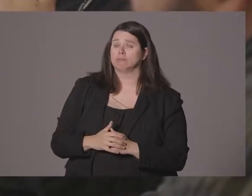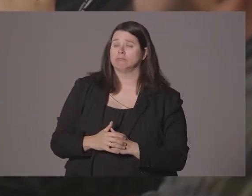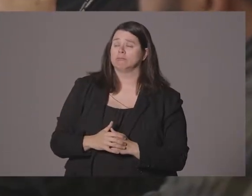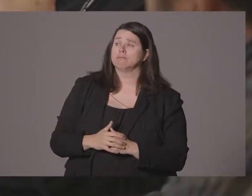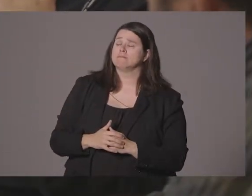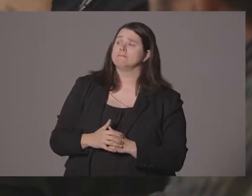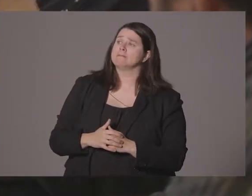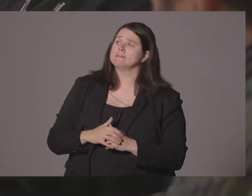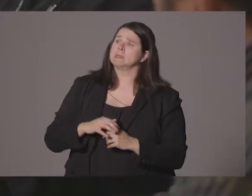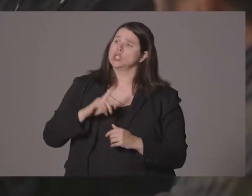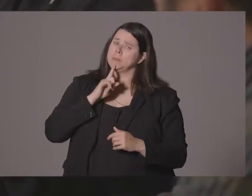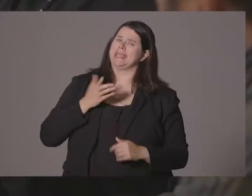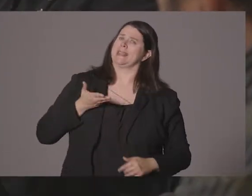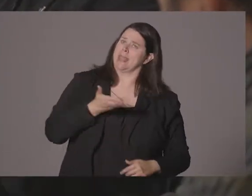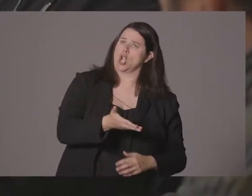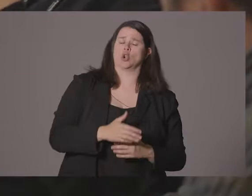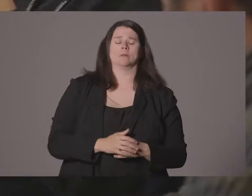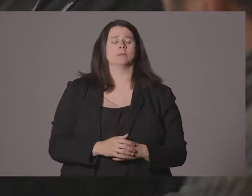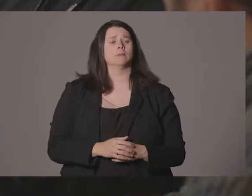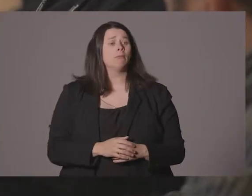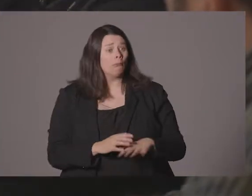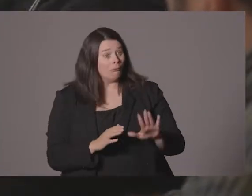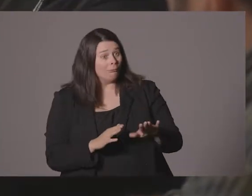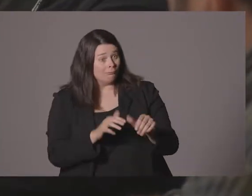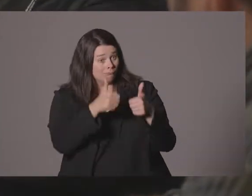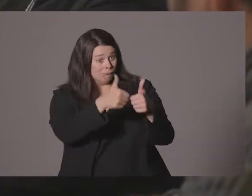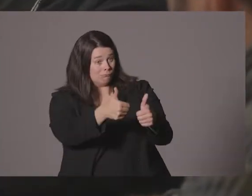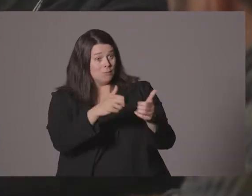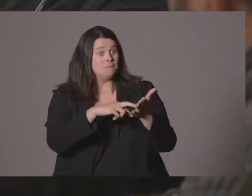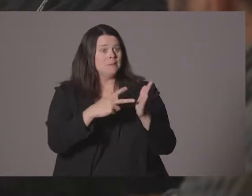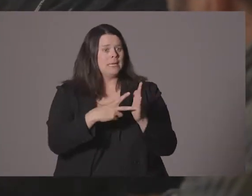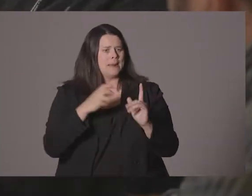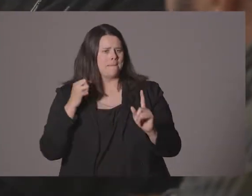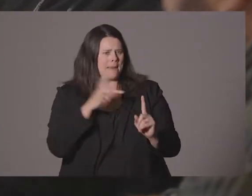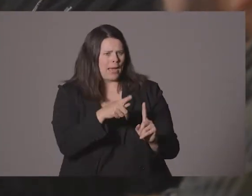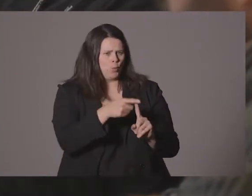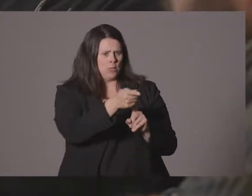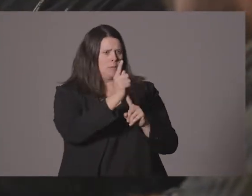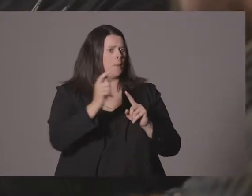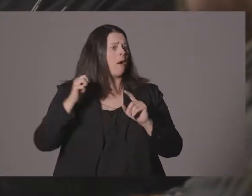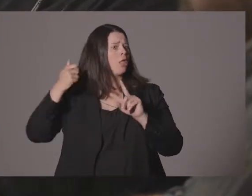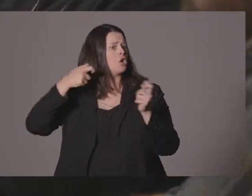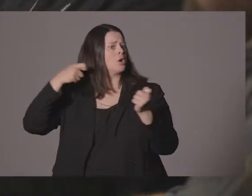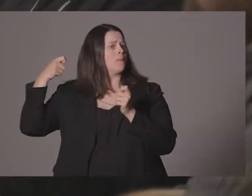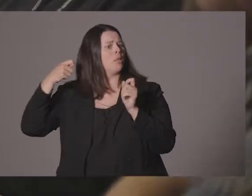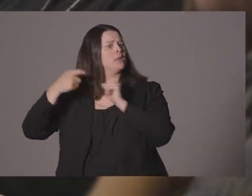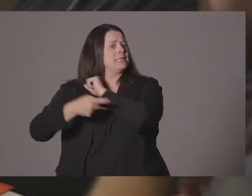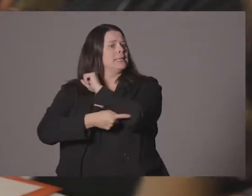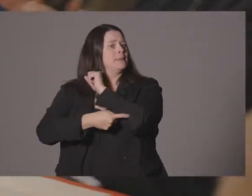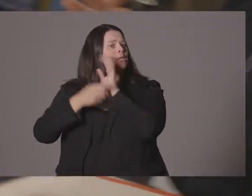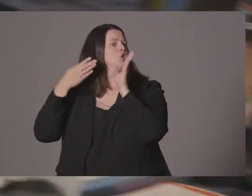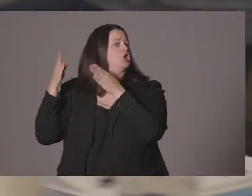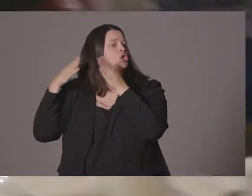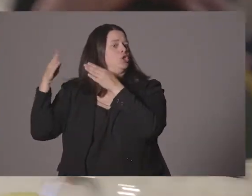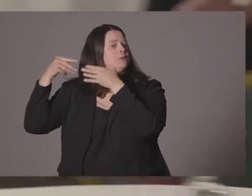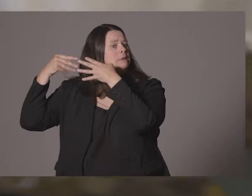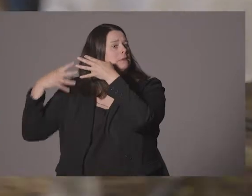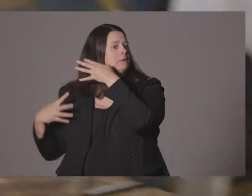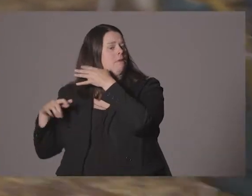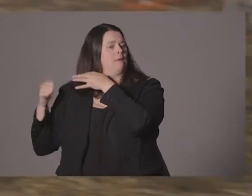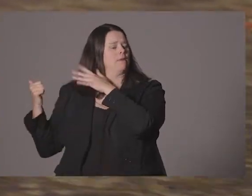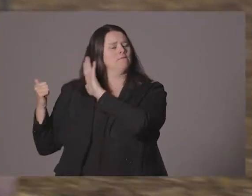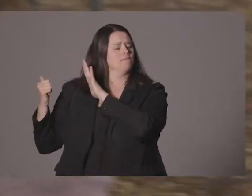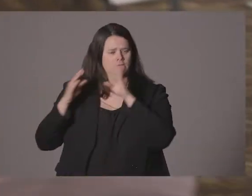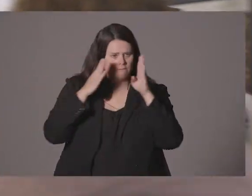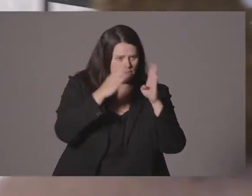coffee pot? What's for supper tonight? To be there. So to keep coming back to this moment, as many things might want to pull